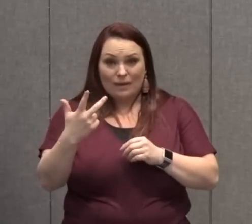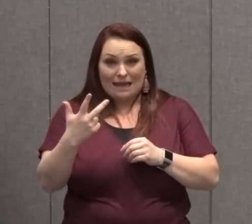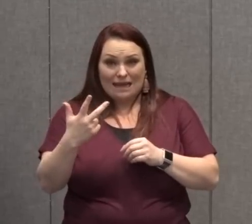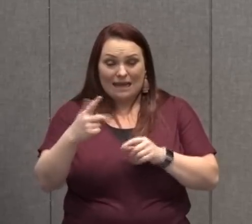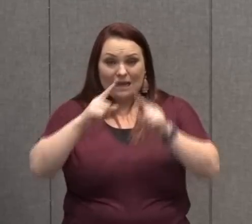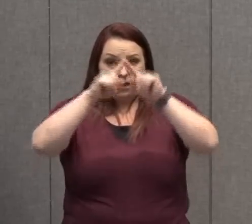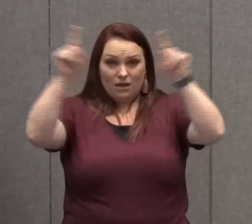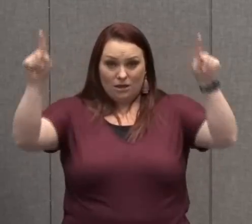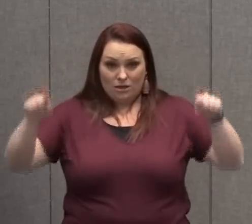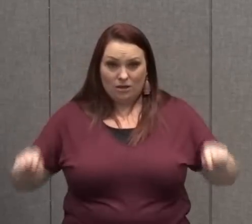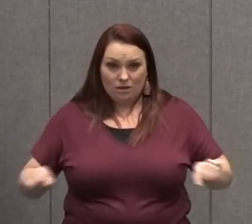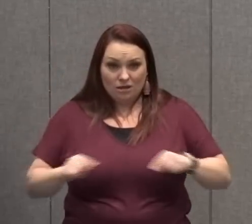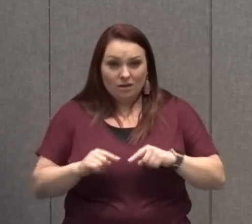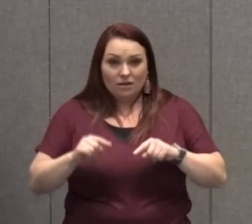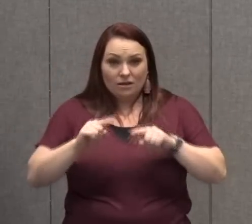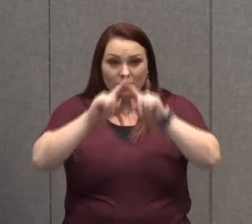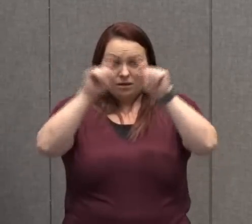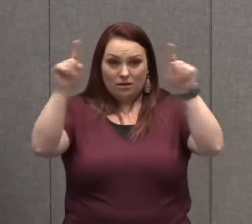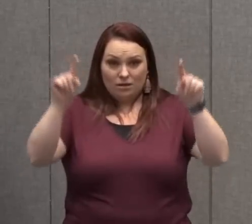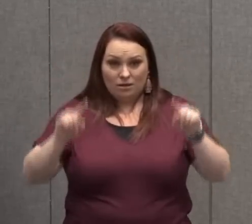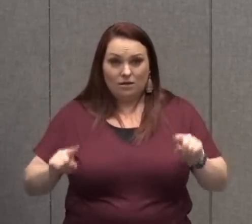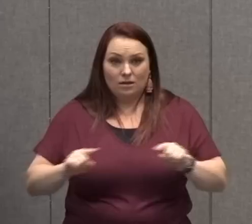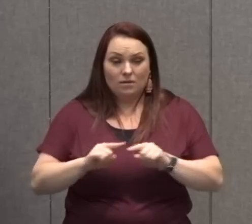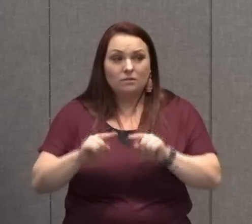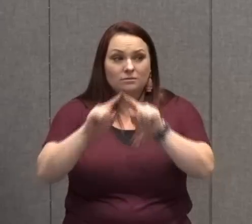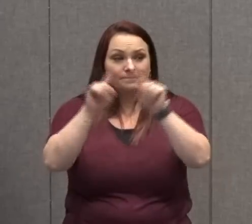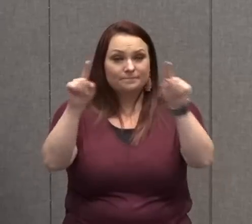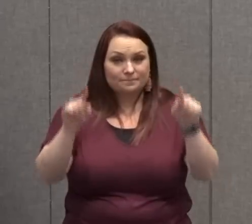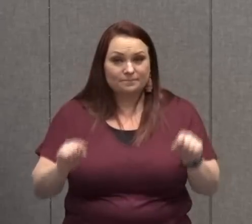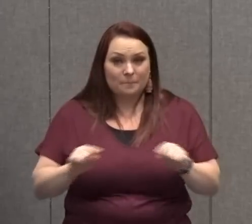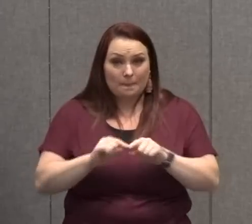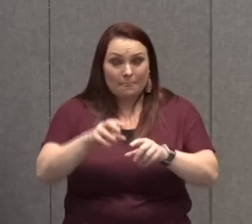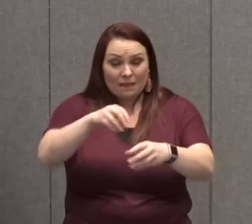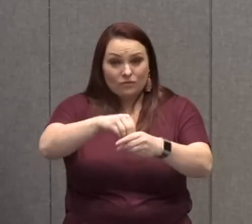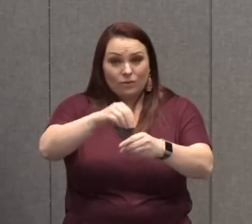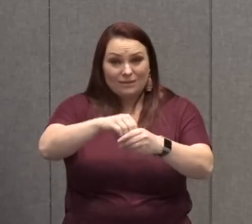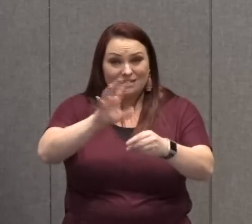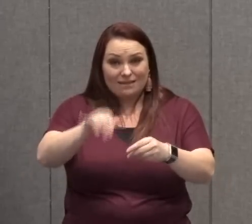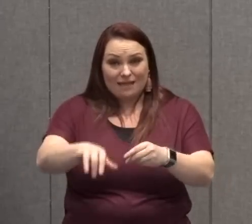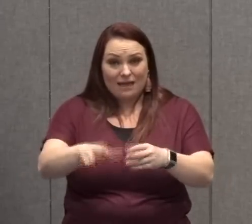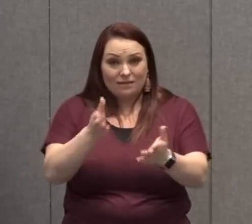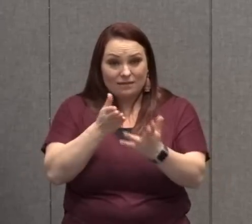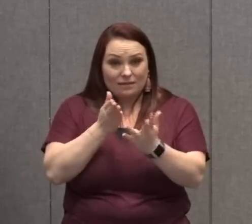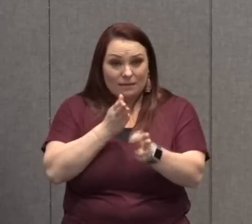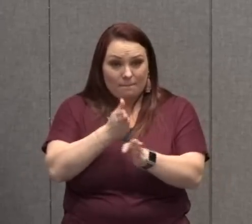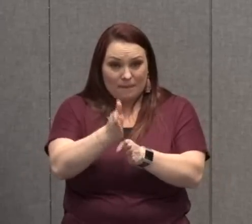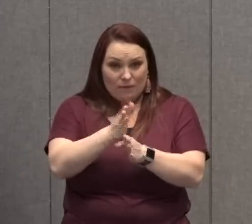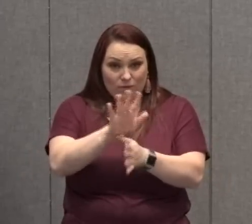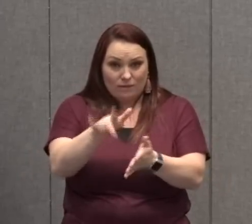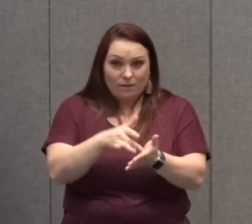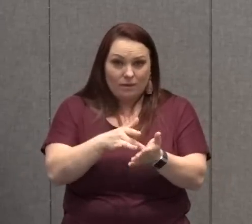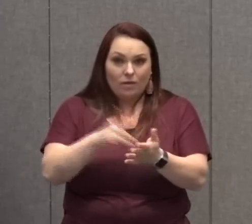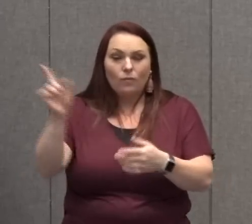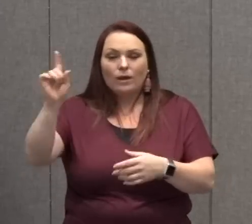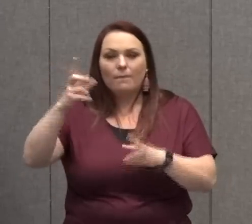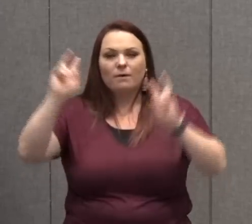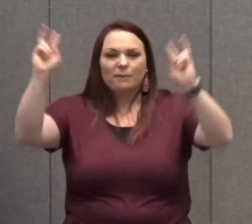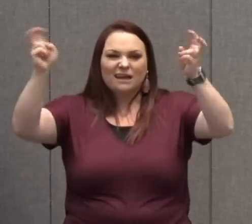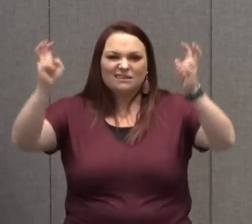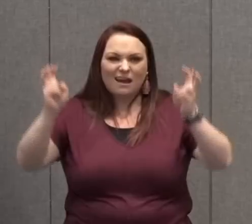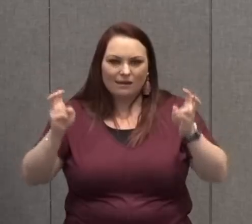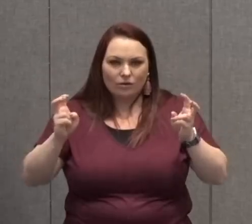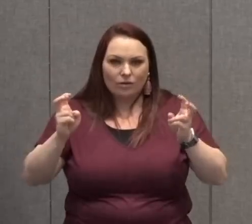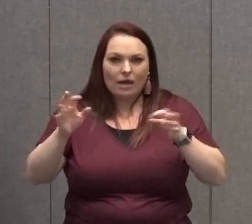squares now in these three squares the main square in the middle this is where I put my title